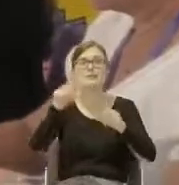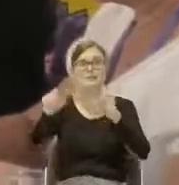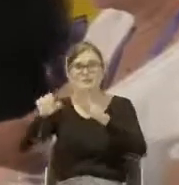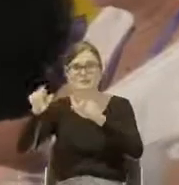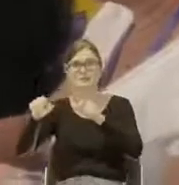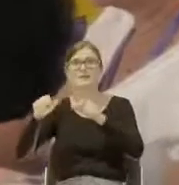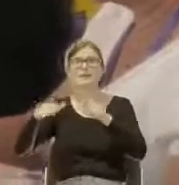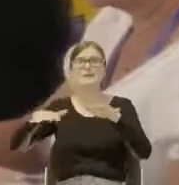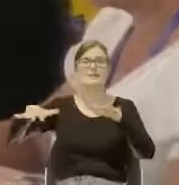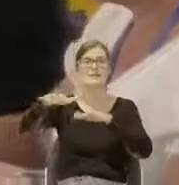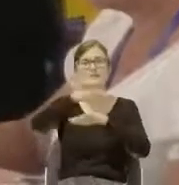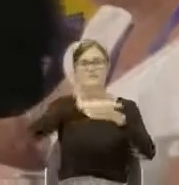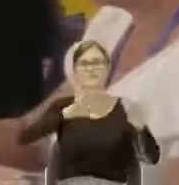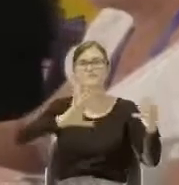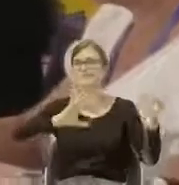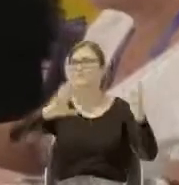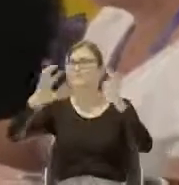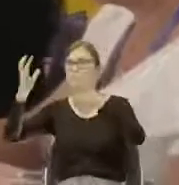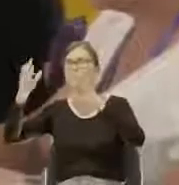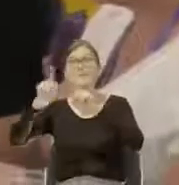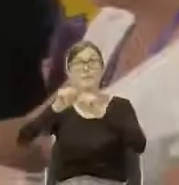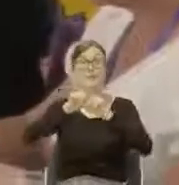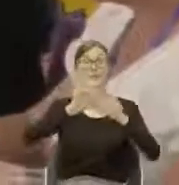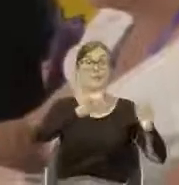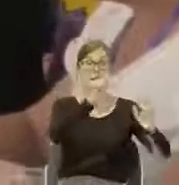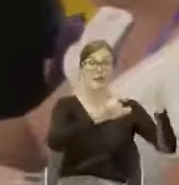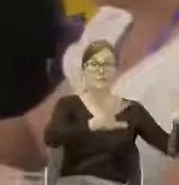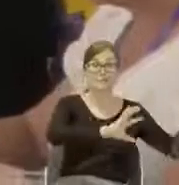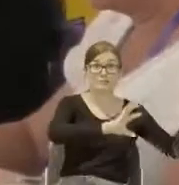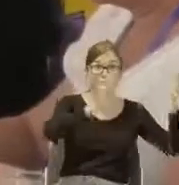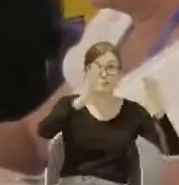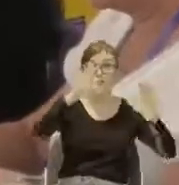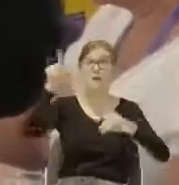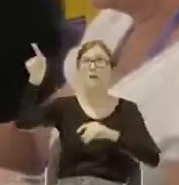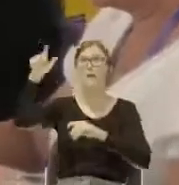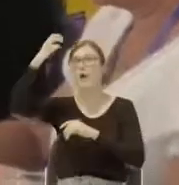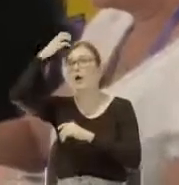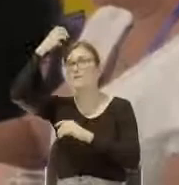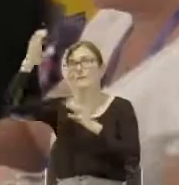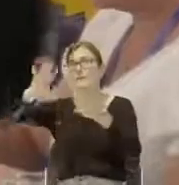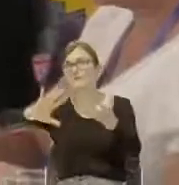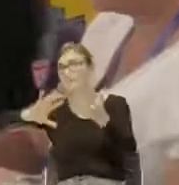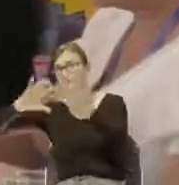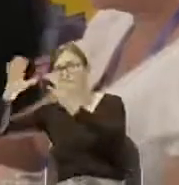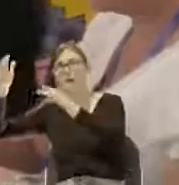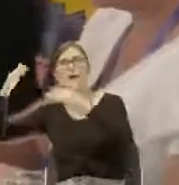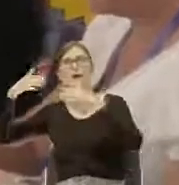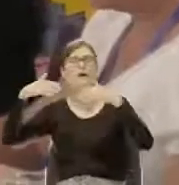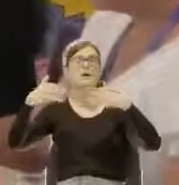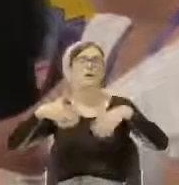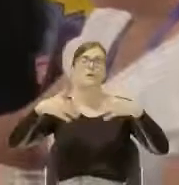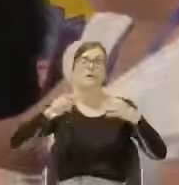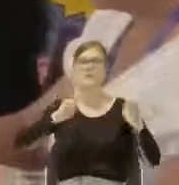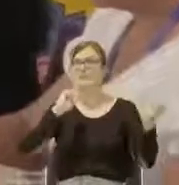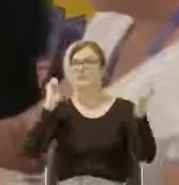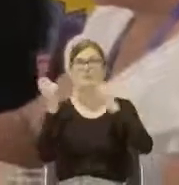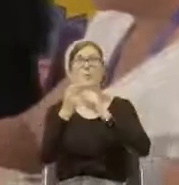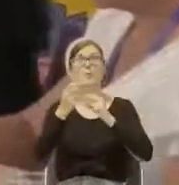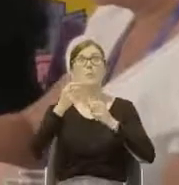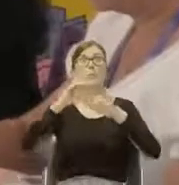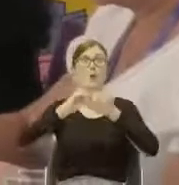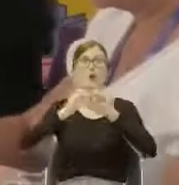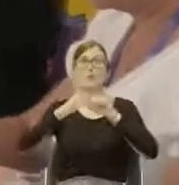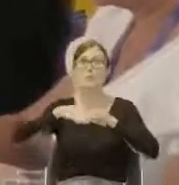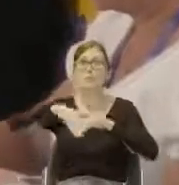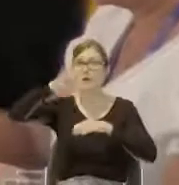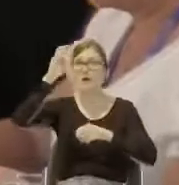themselves. Many of them work in extremely difficult conditions. They lack the working tools and the